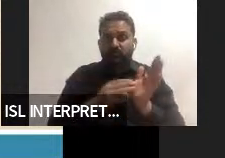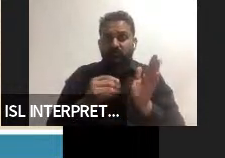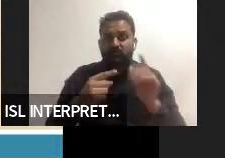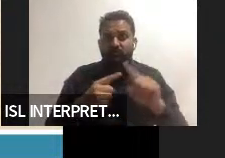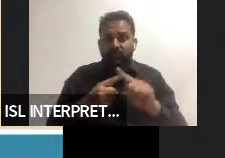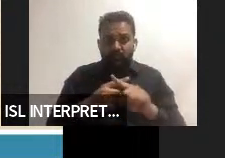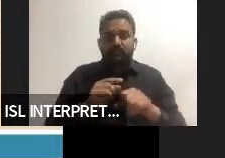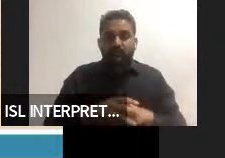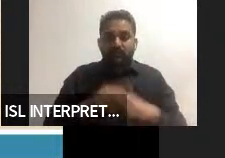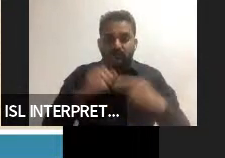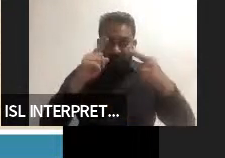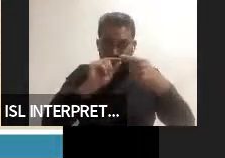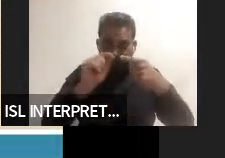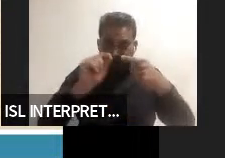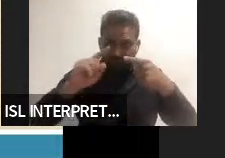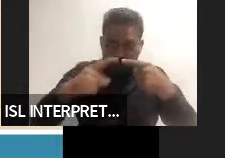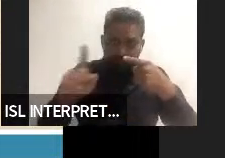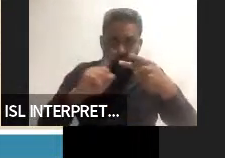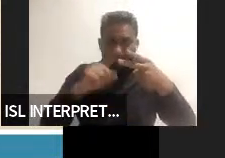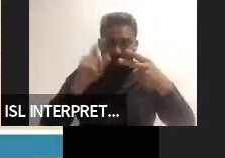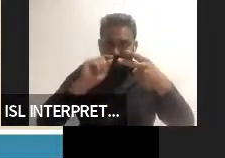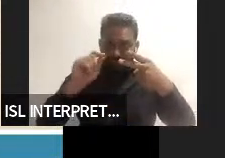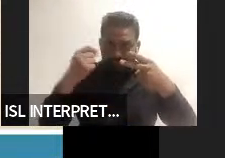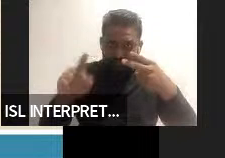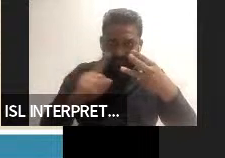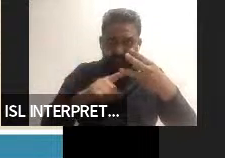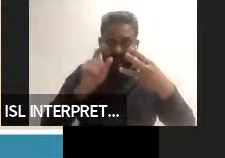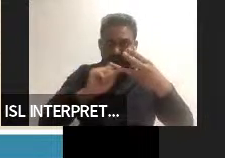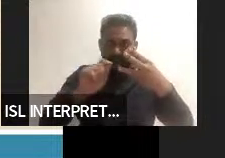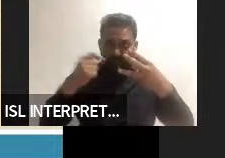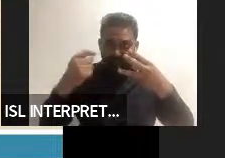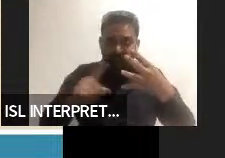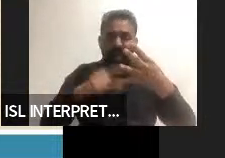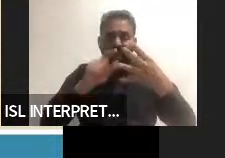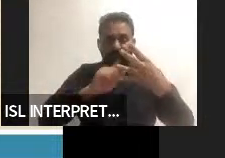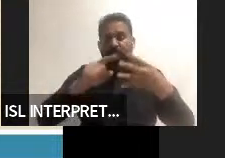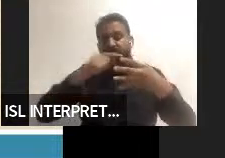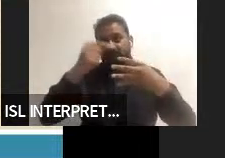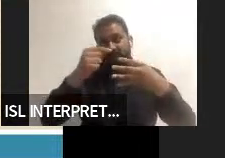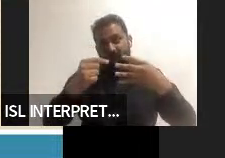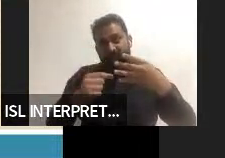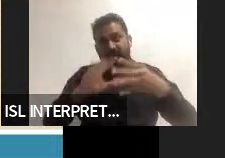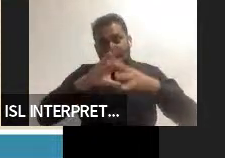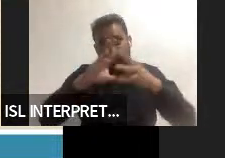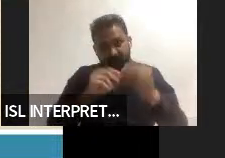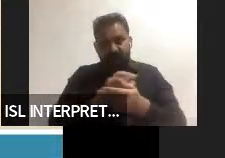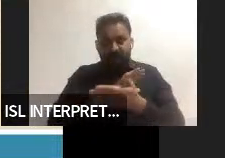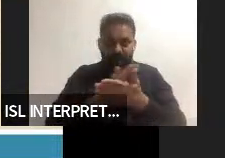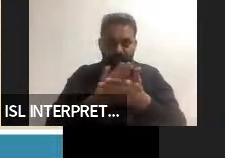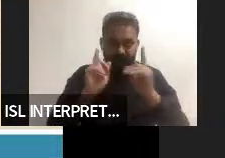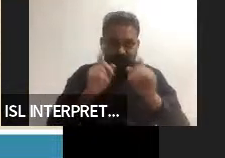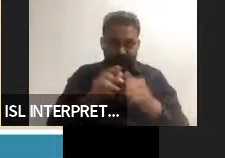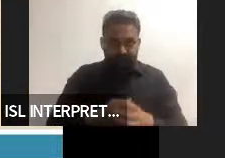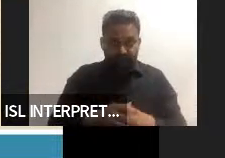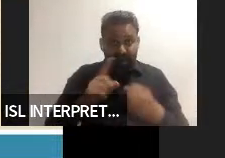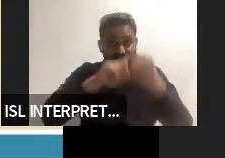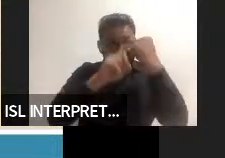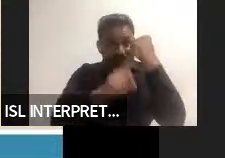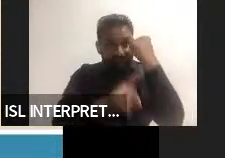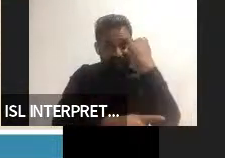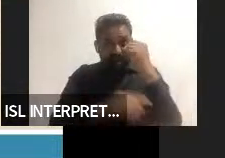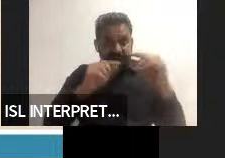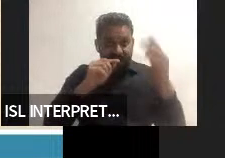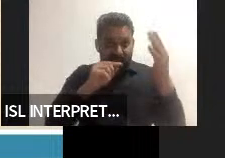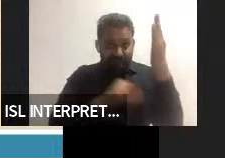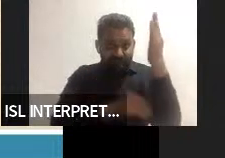by one, issue by issue. So you have to give all the arguments within that. And at the end, you have to make prayer